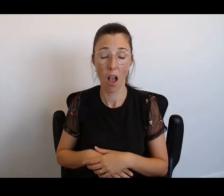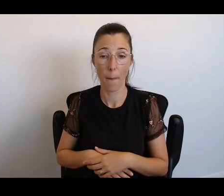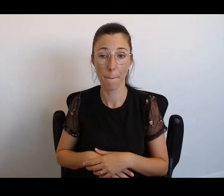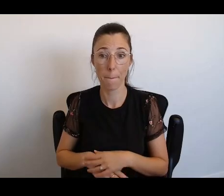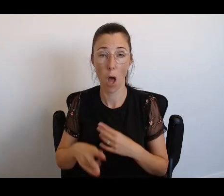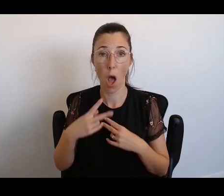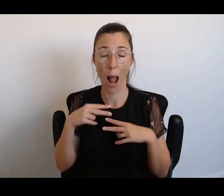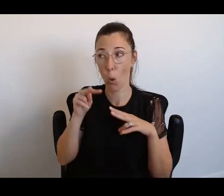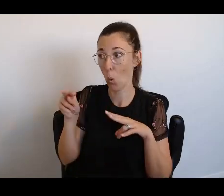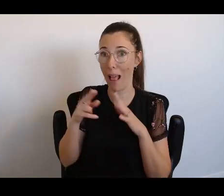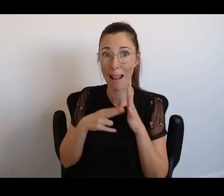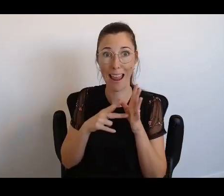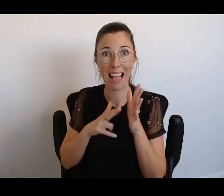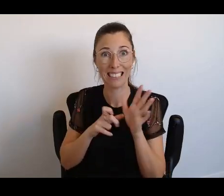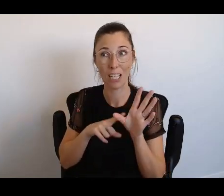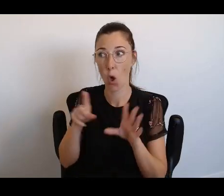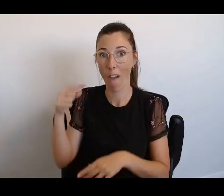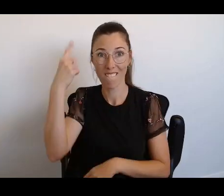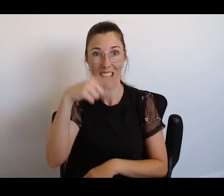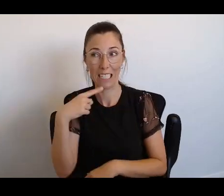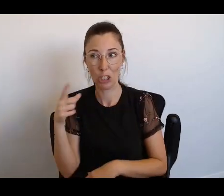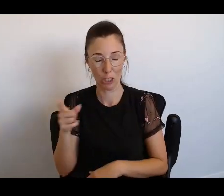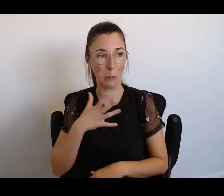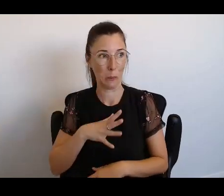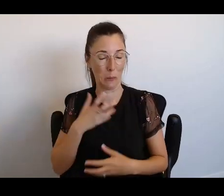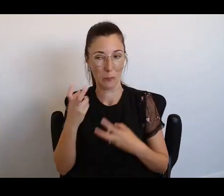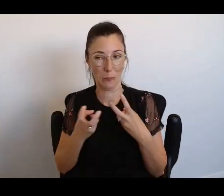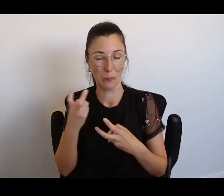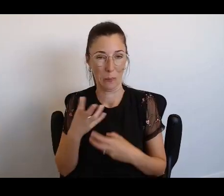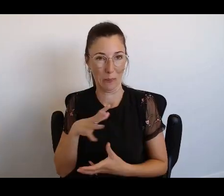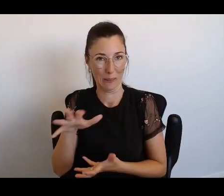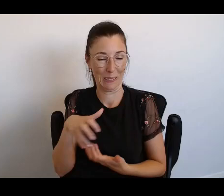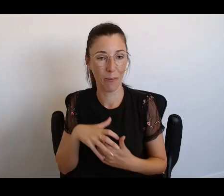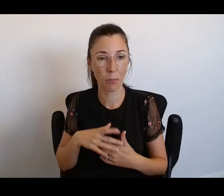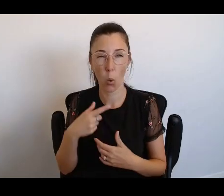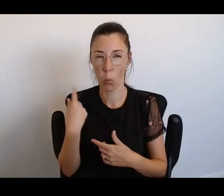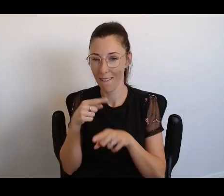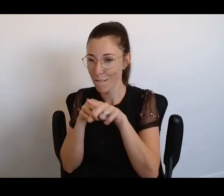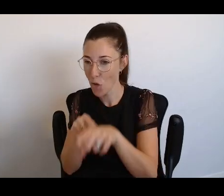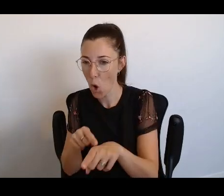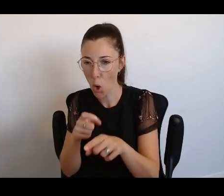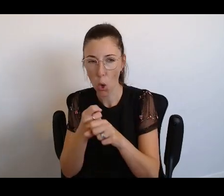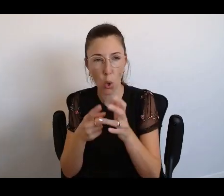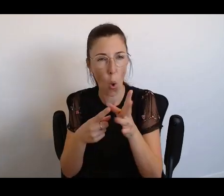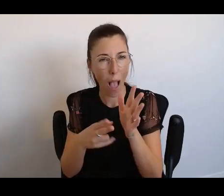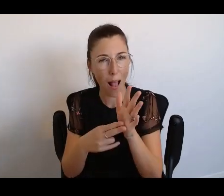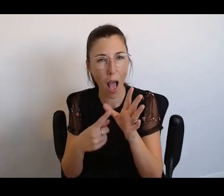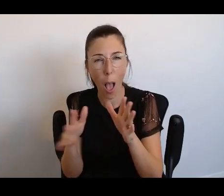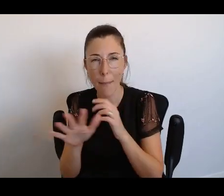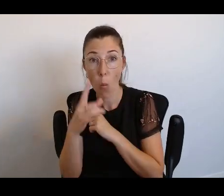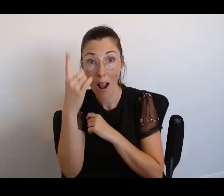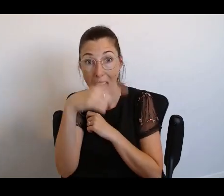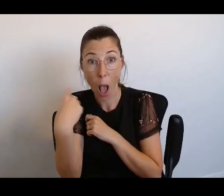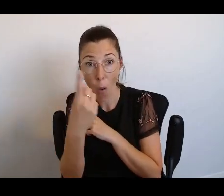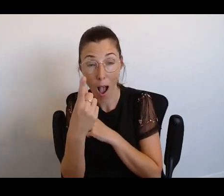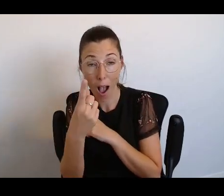Nancy's face that we were not going home empty-handed. We tracked the goanna for about an hour. The car was literally invisible at this